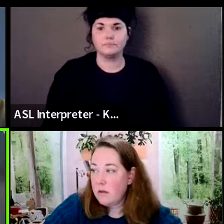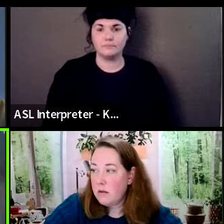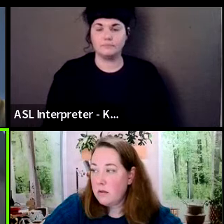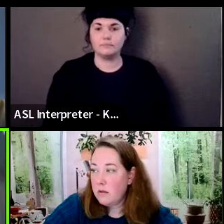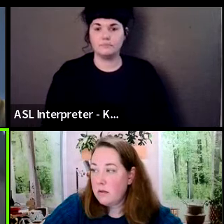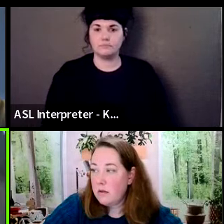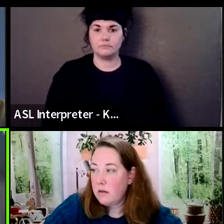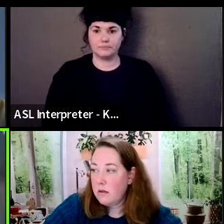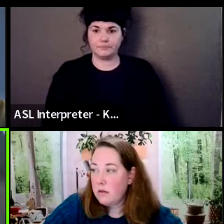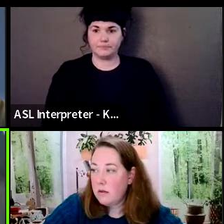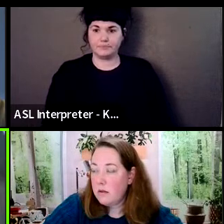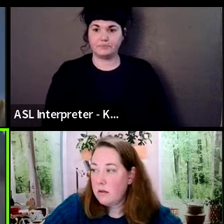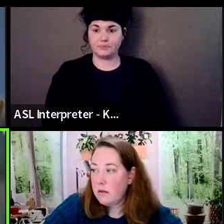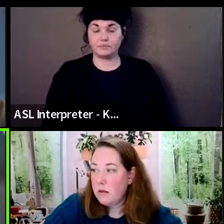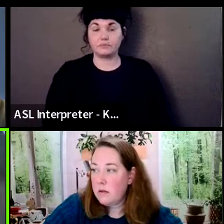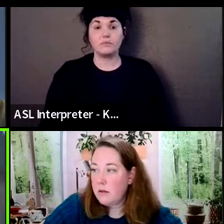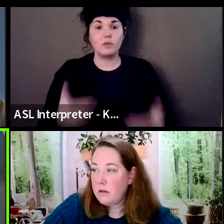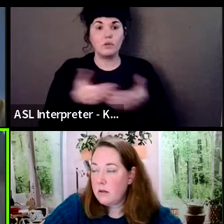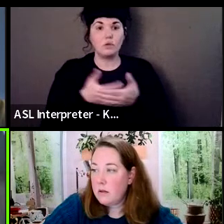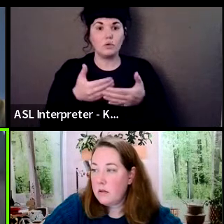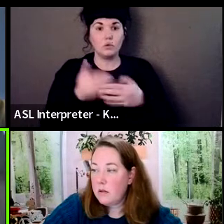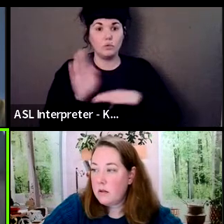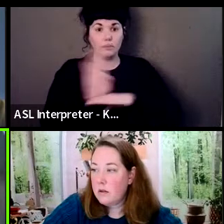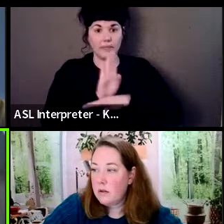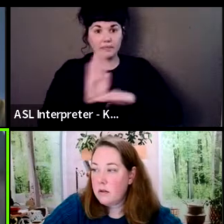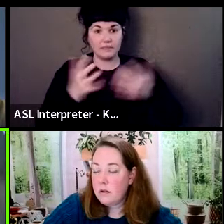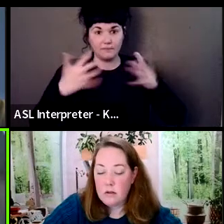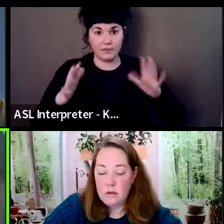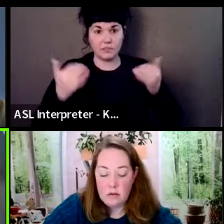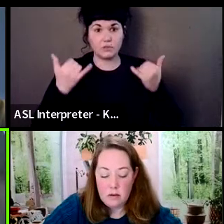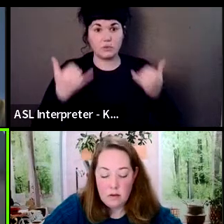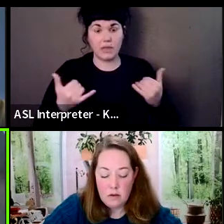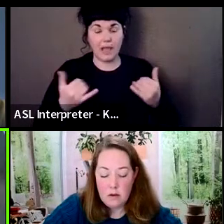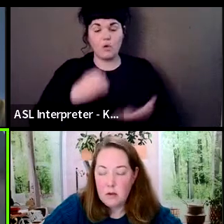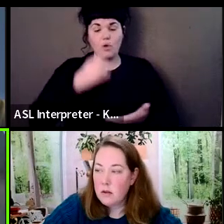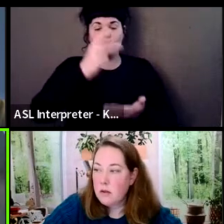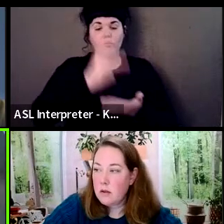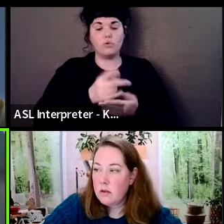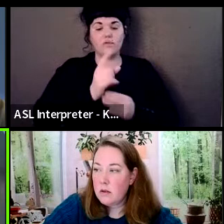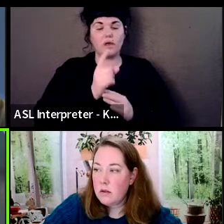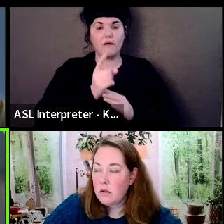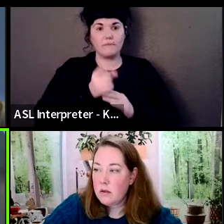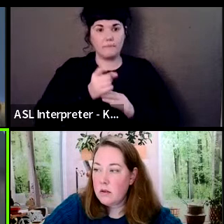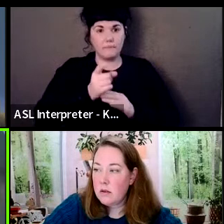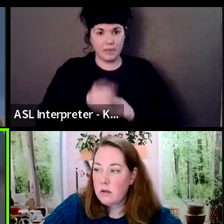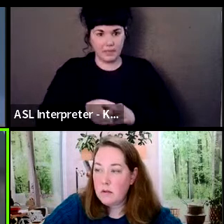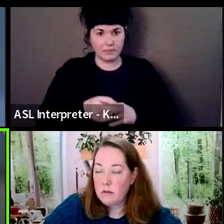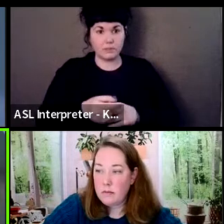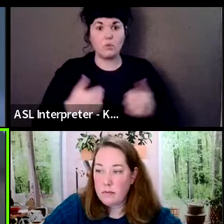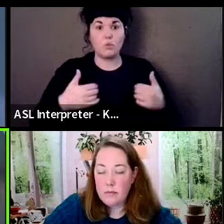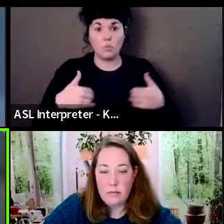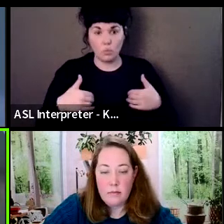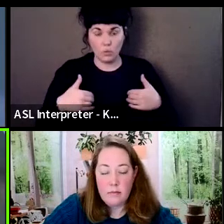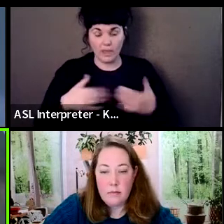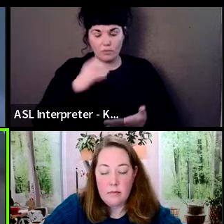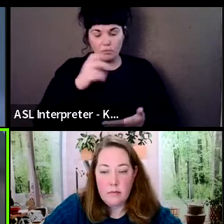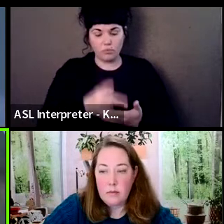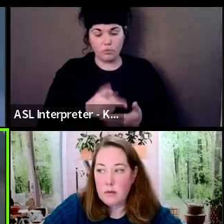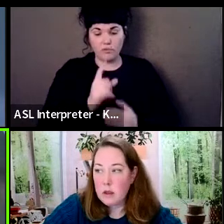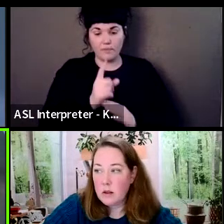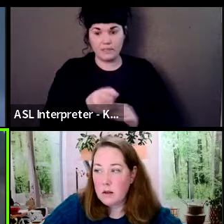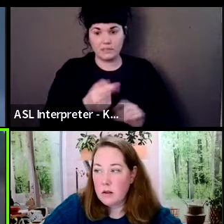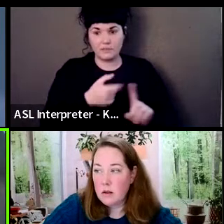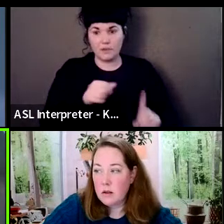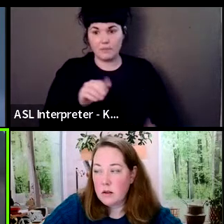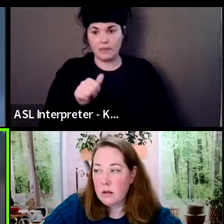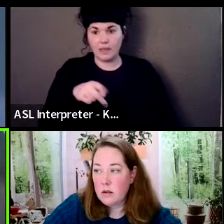That concludes new business. We'll move on to the approval of minutes. We have to approve minutes from the April 28th meeting held